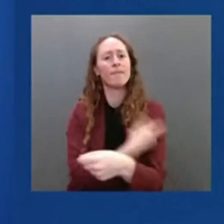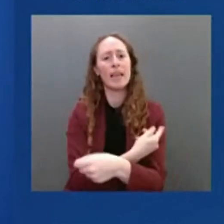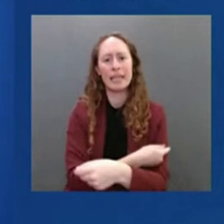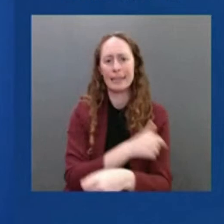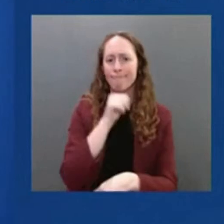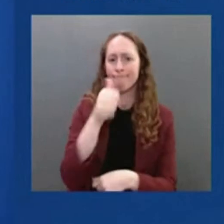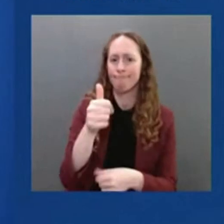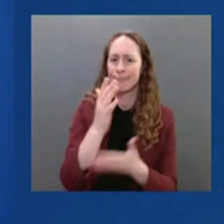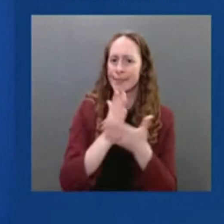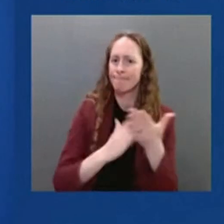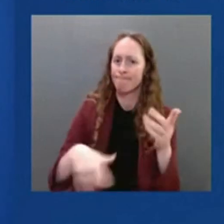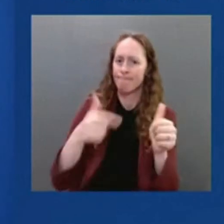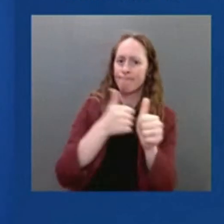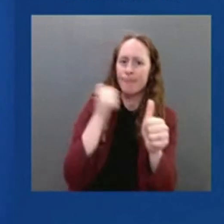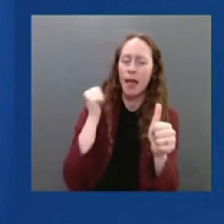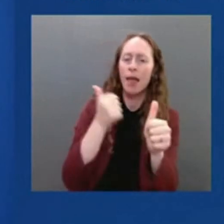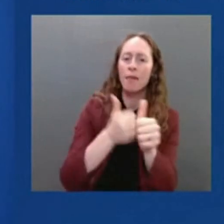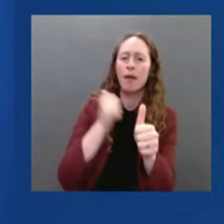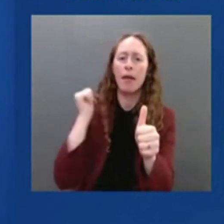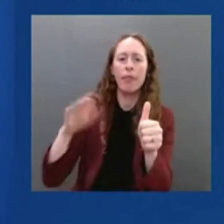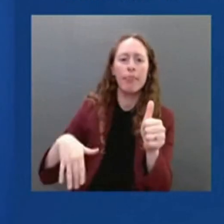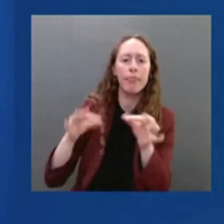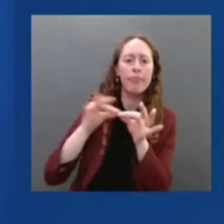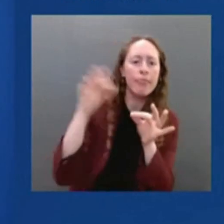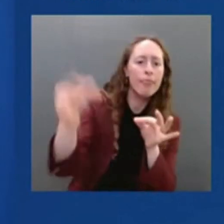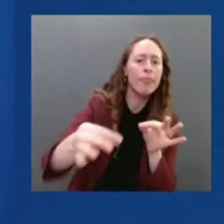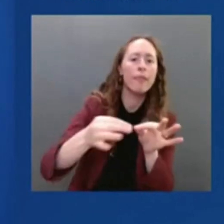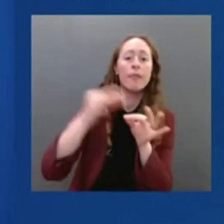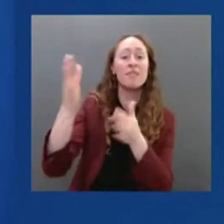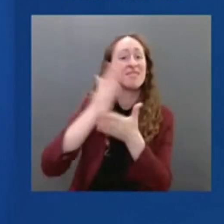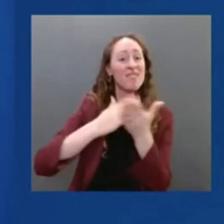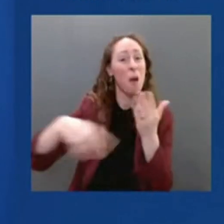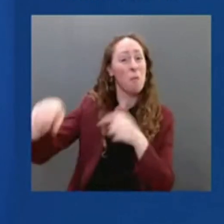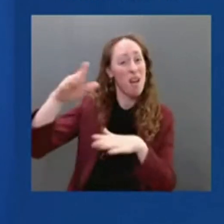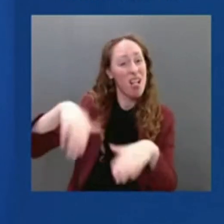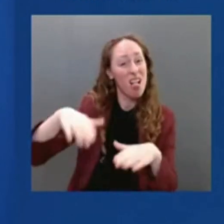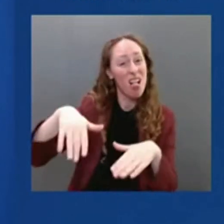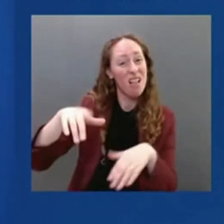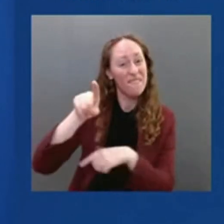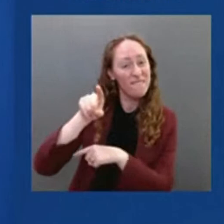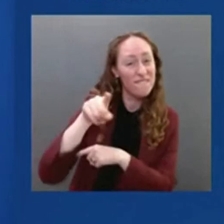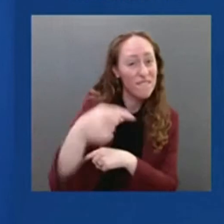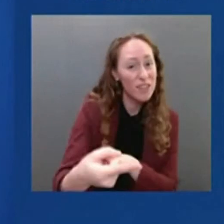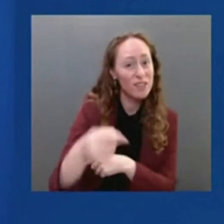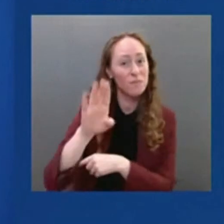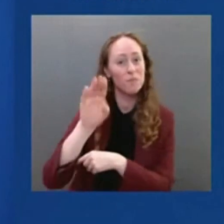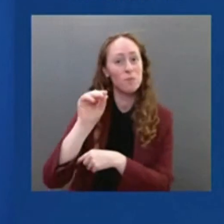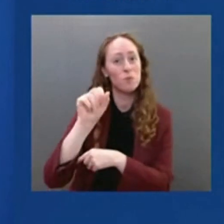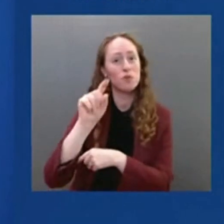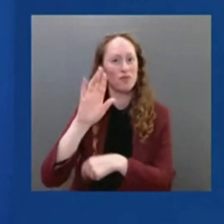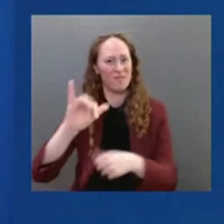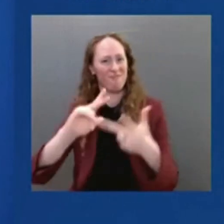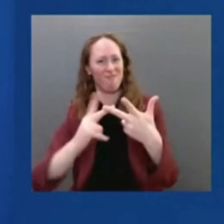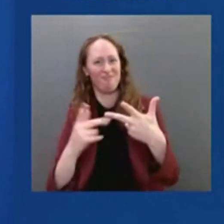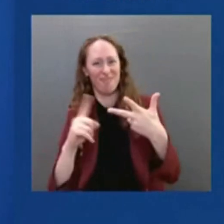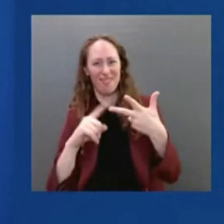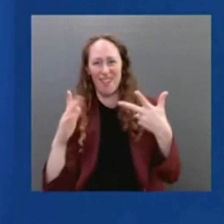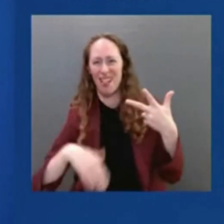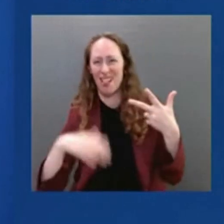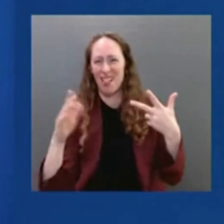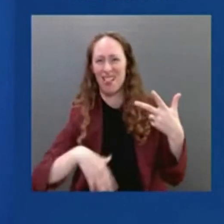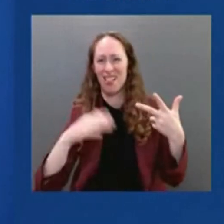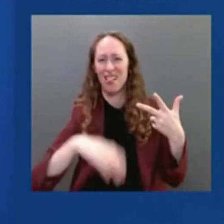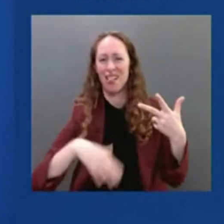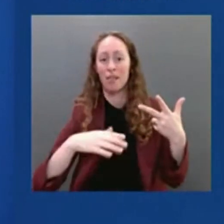first booster dose. Of those who've received their first booster dose, only 28% of those over 50 have received